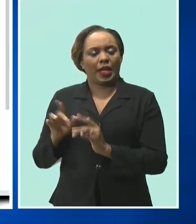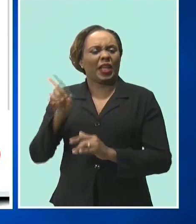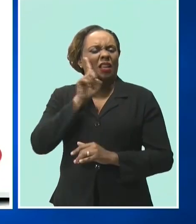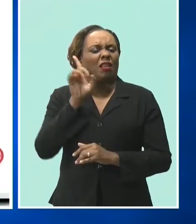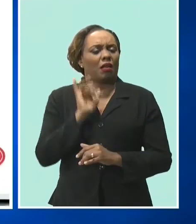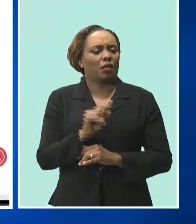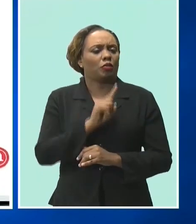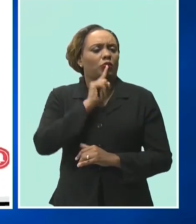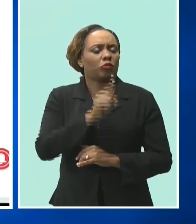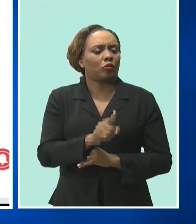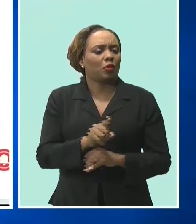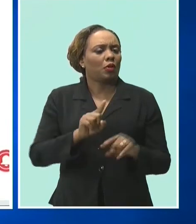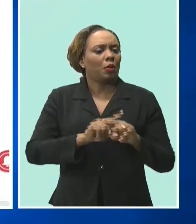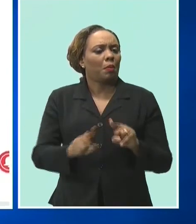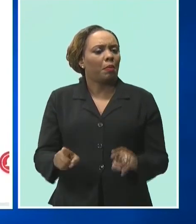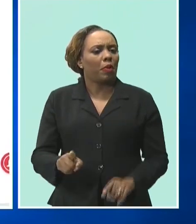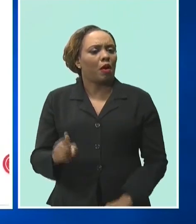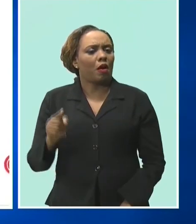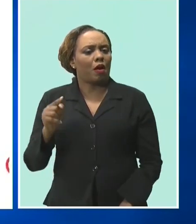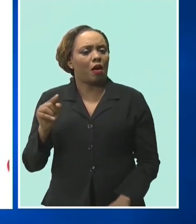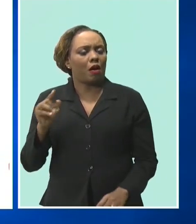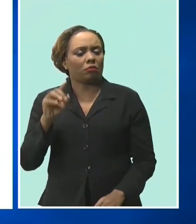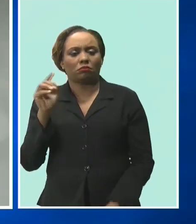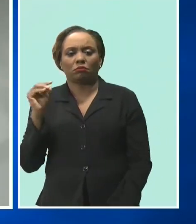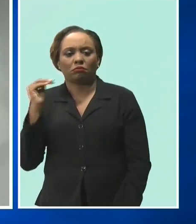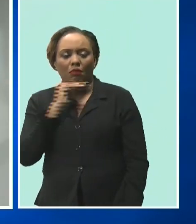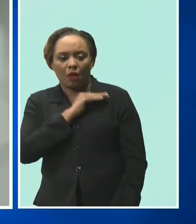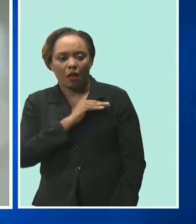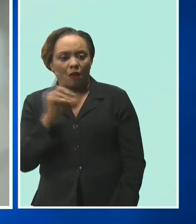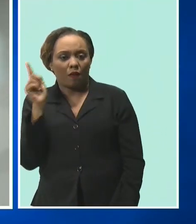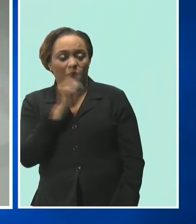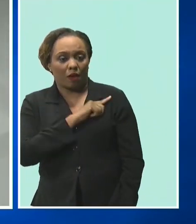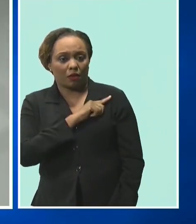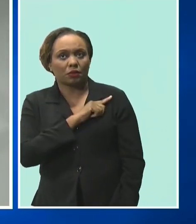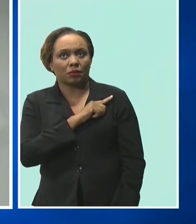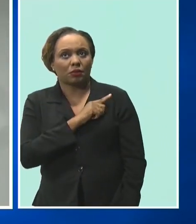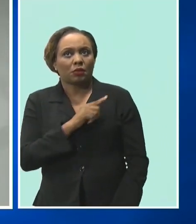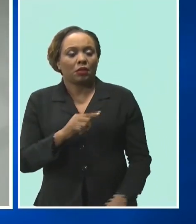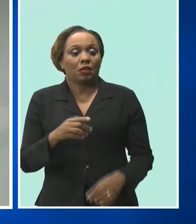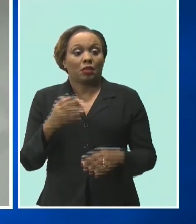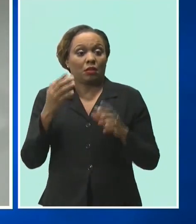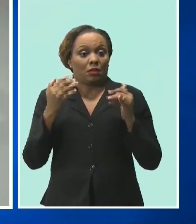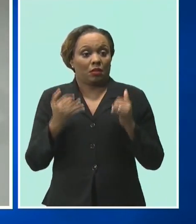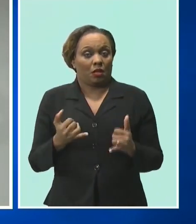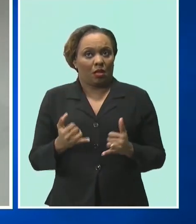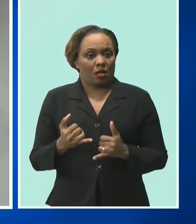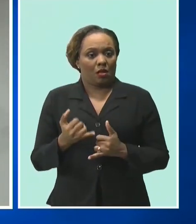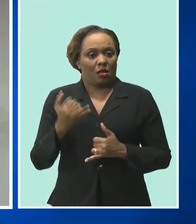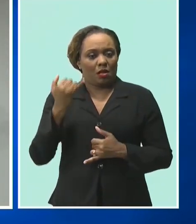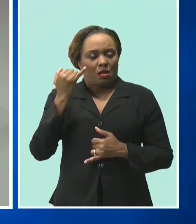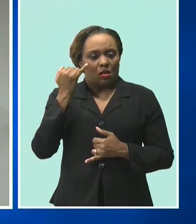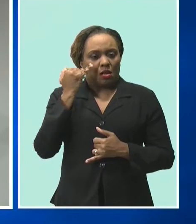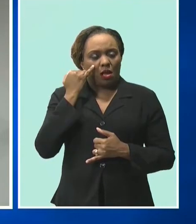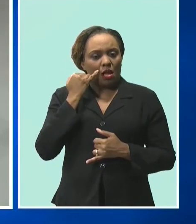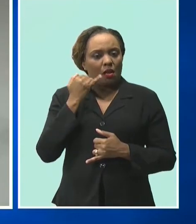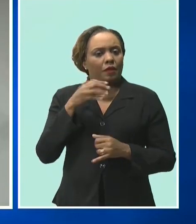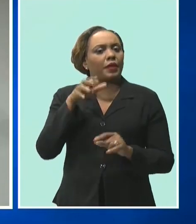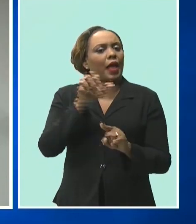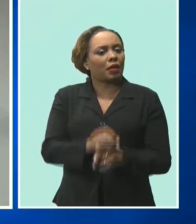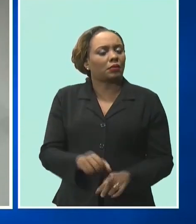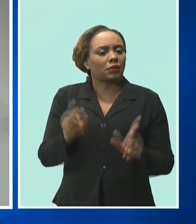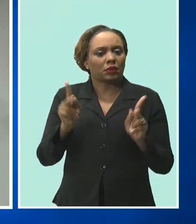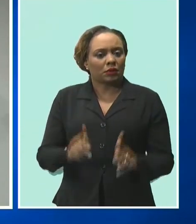media over the weekend, but it was all a hoax. Now perpetrators should reconsider spreading